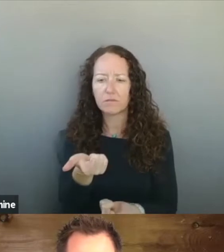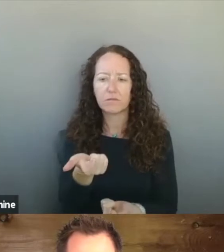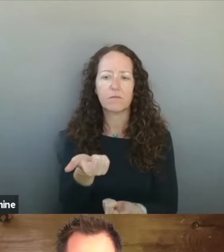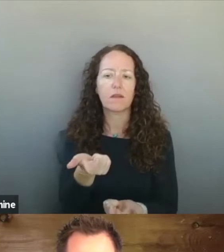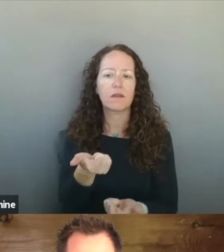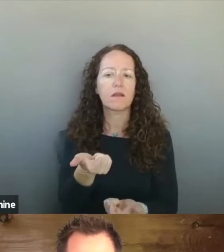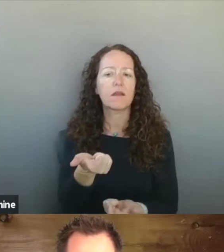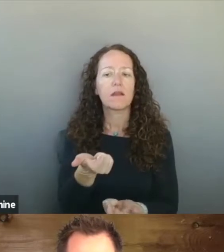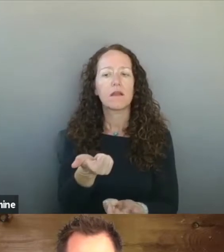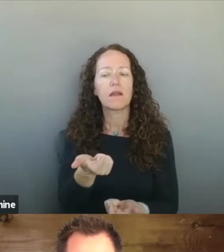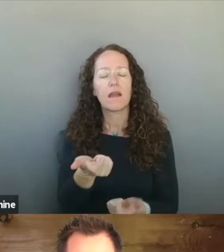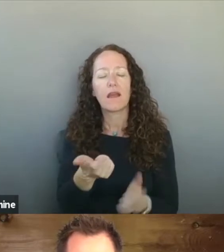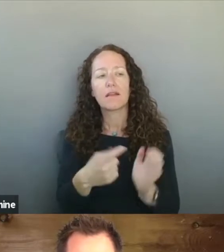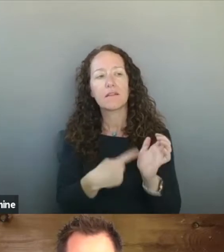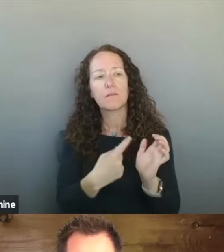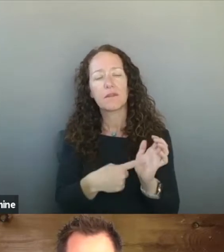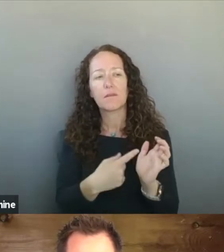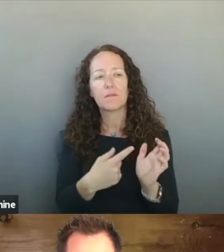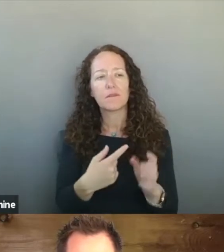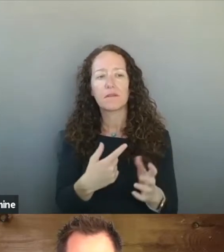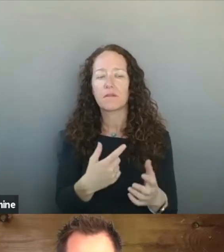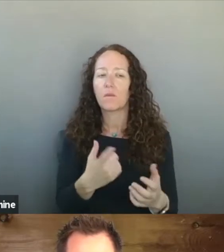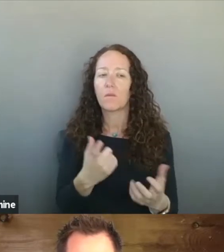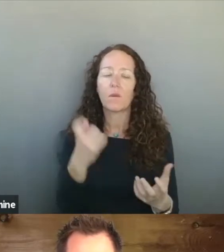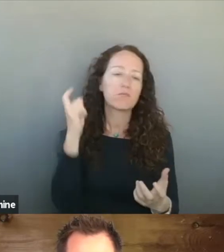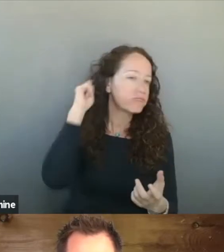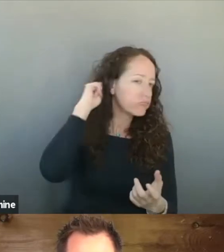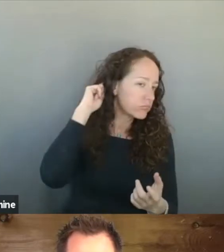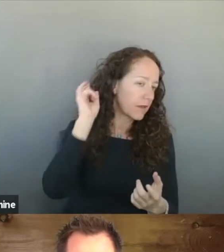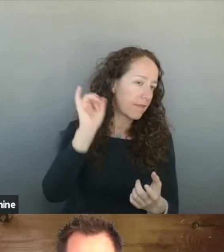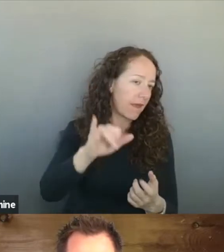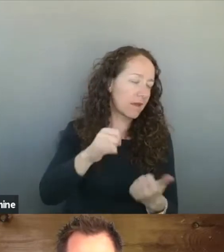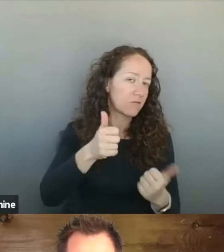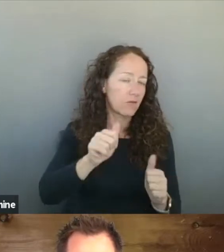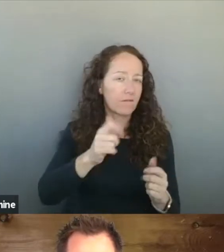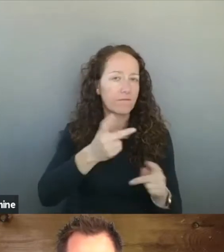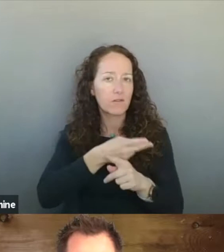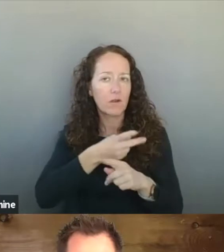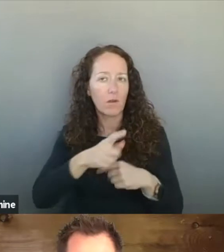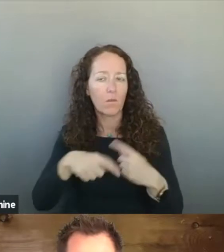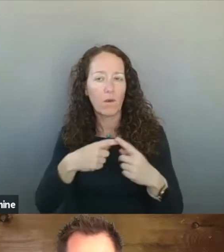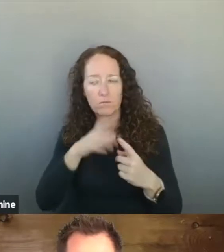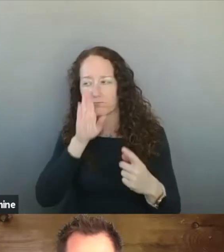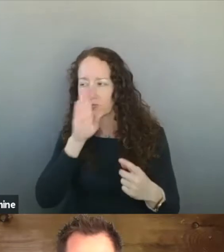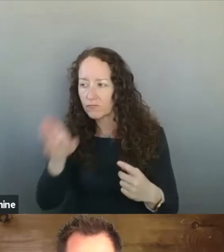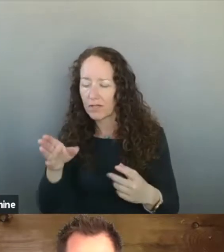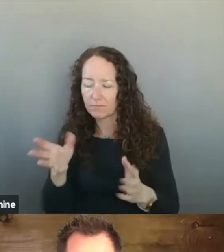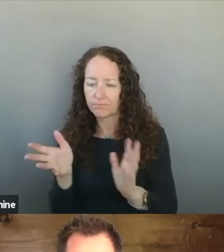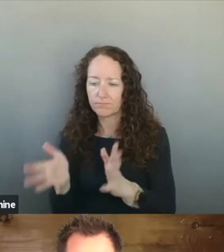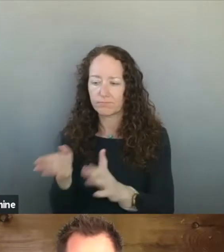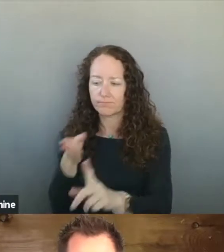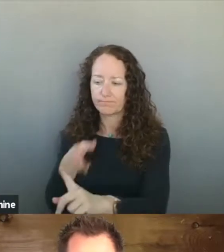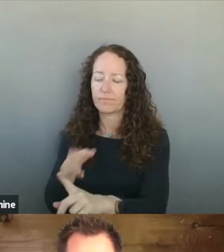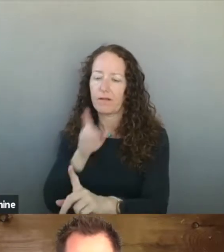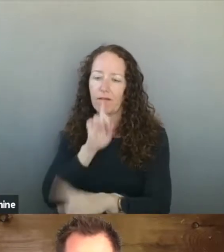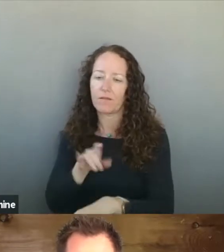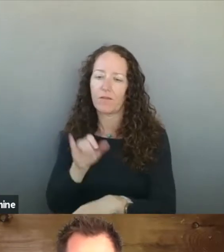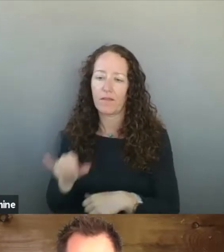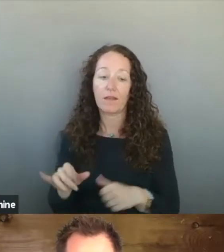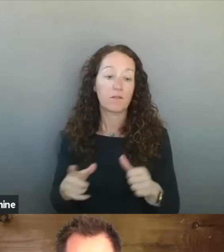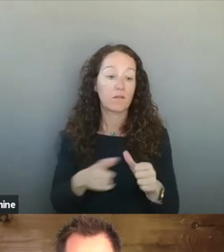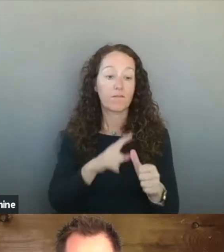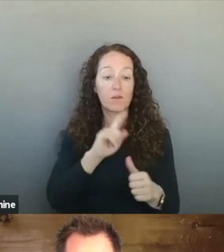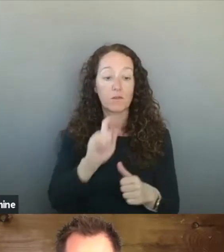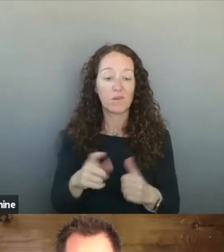them directly. But let's get started. This first question is